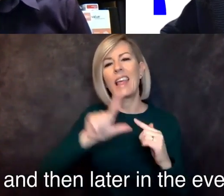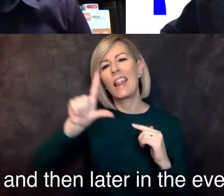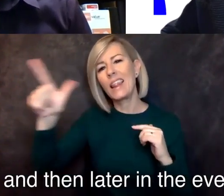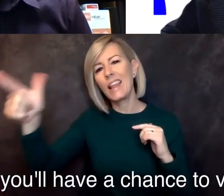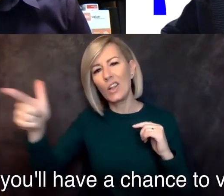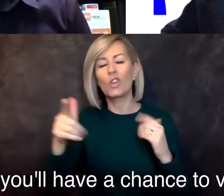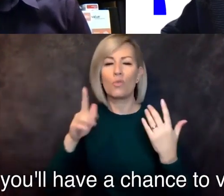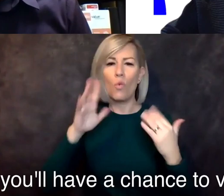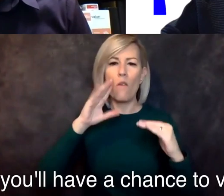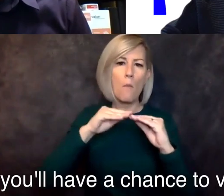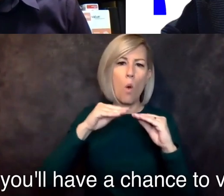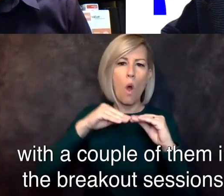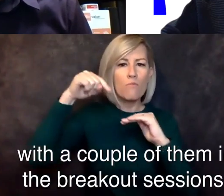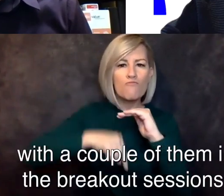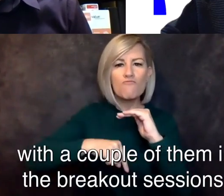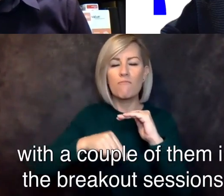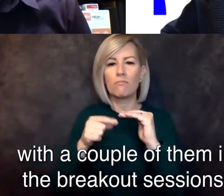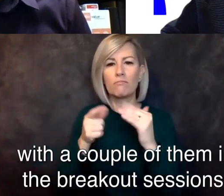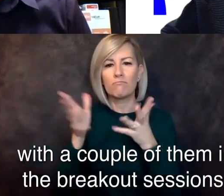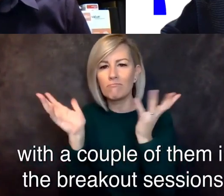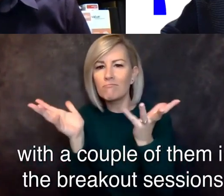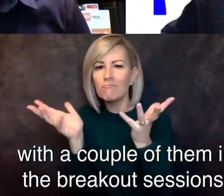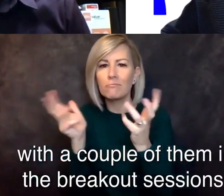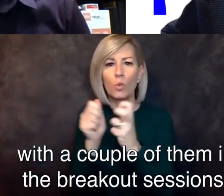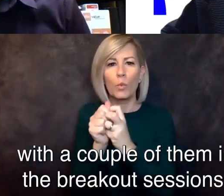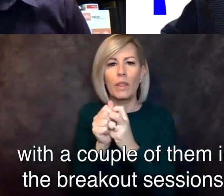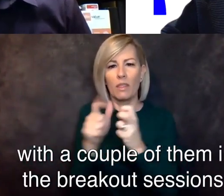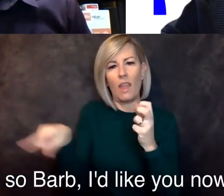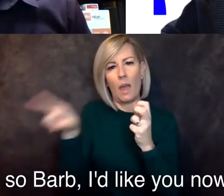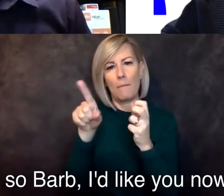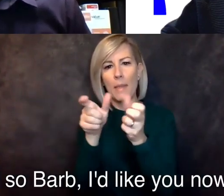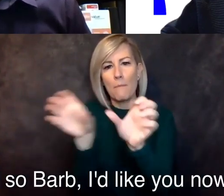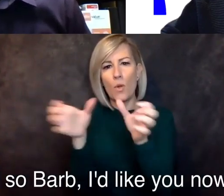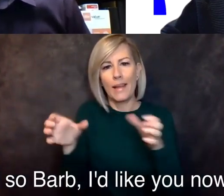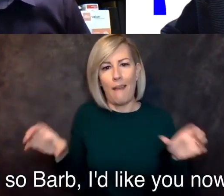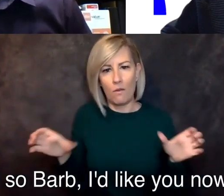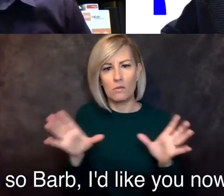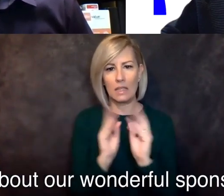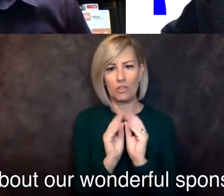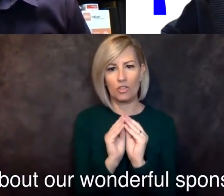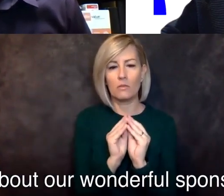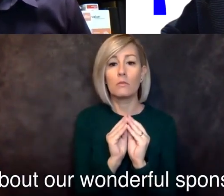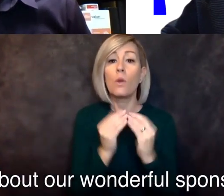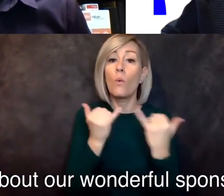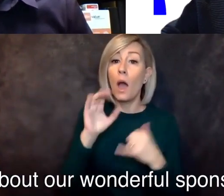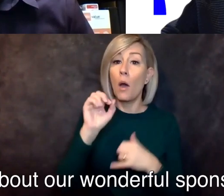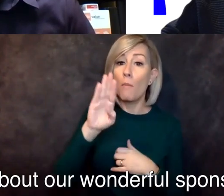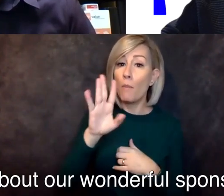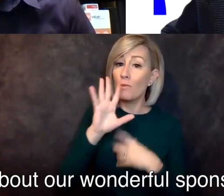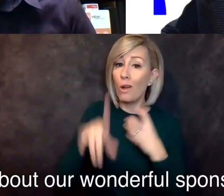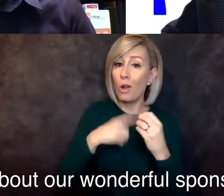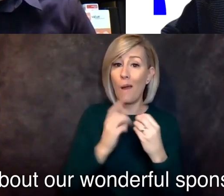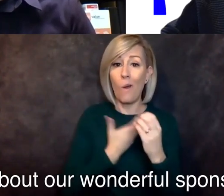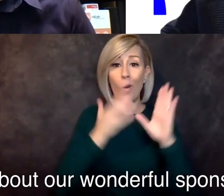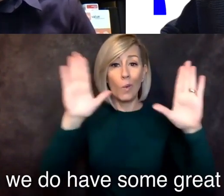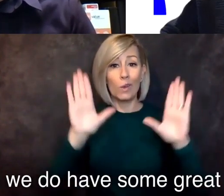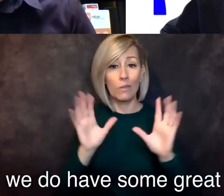event, you'll have a chance to visit with a couple of them in the breakout session. And so, Barb, I'd like you now to talk about our wonderful sponsors.